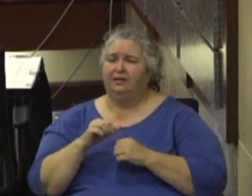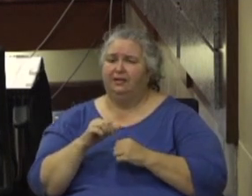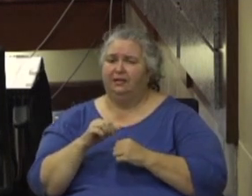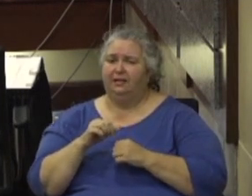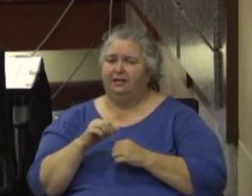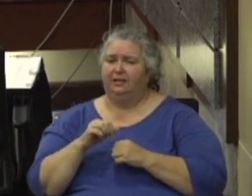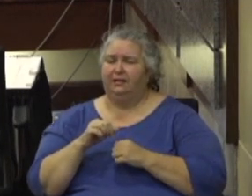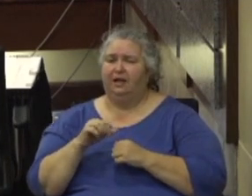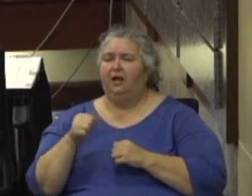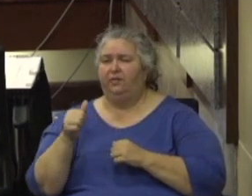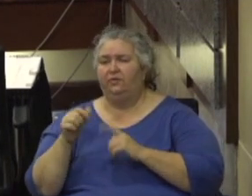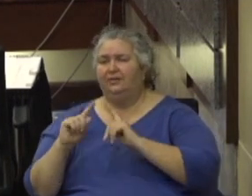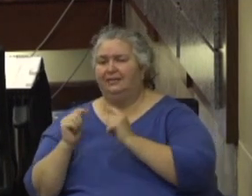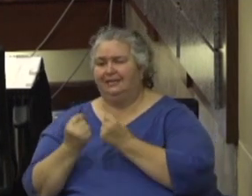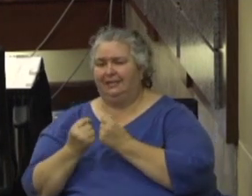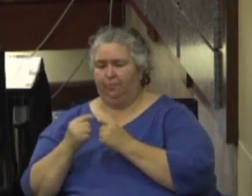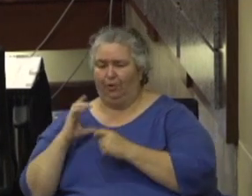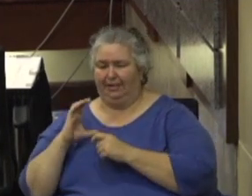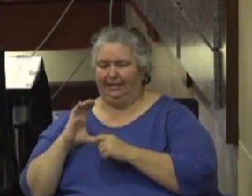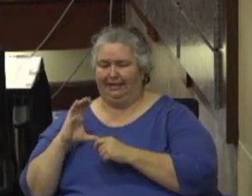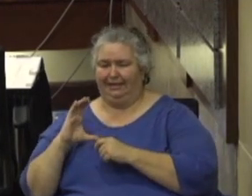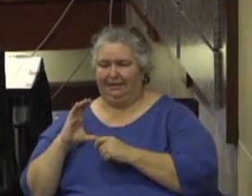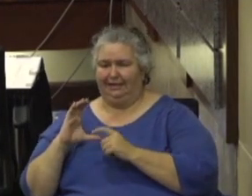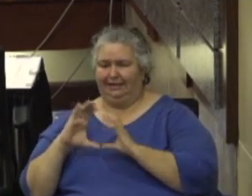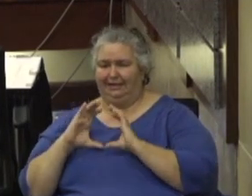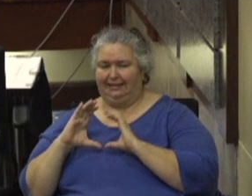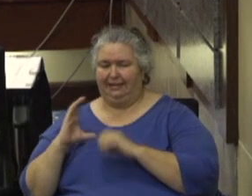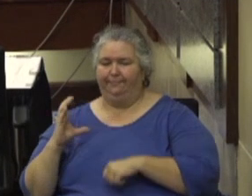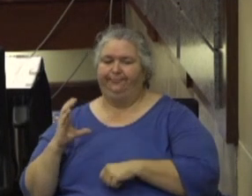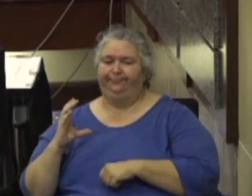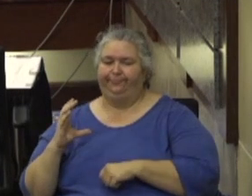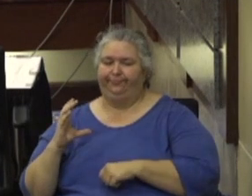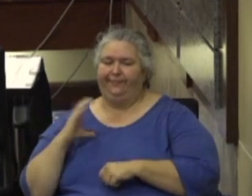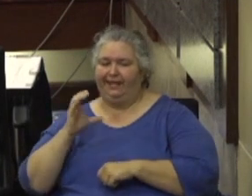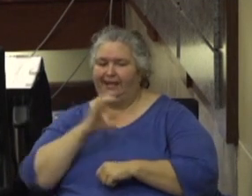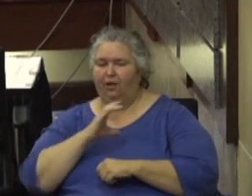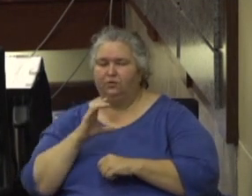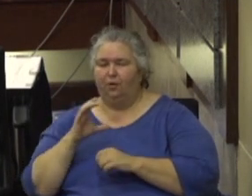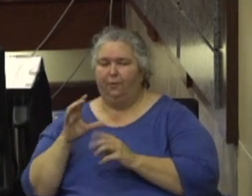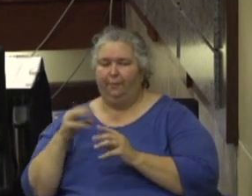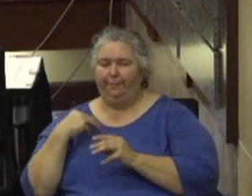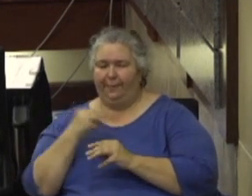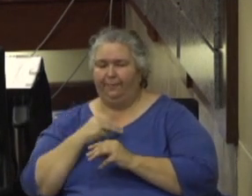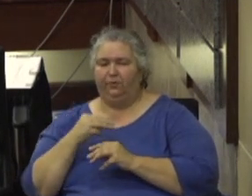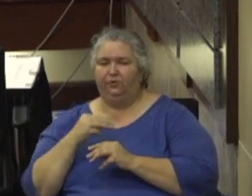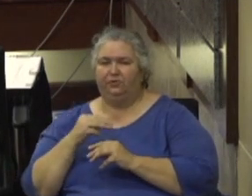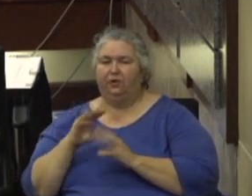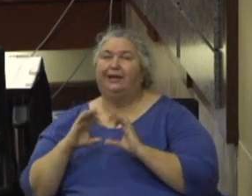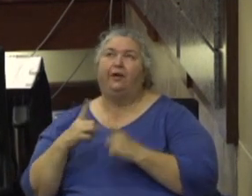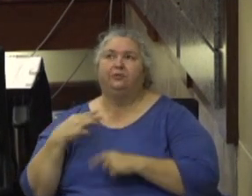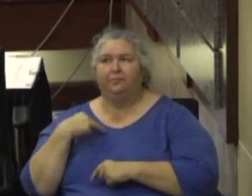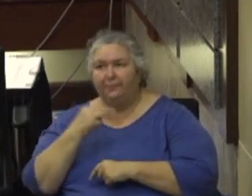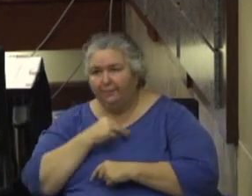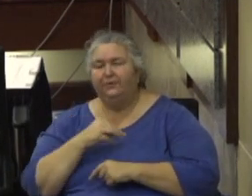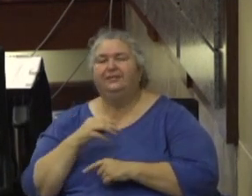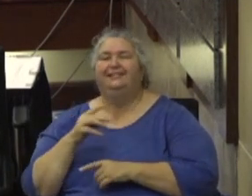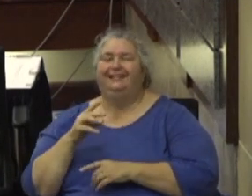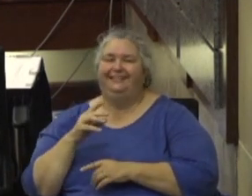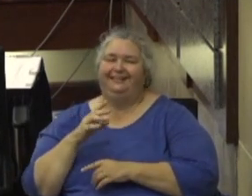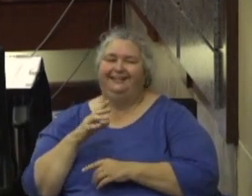team about, you see a lot of virtual programs starting now. There will be more to come, and getting a centralized calendar